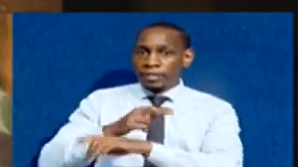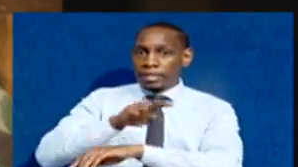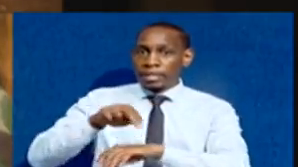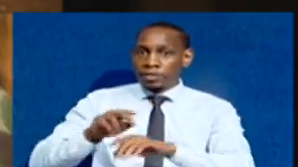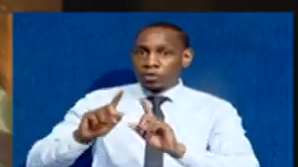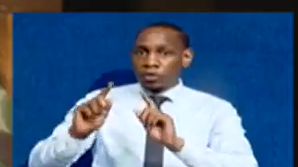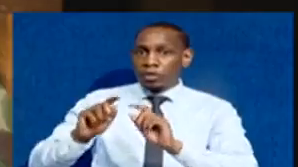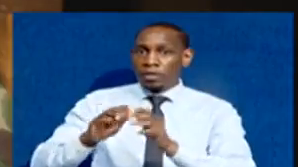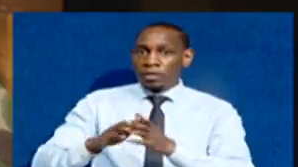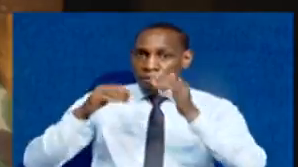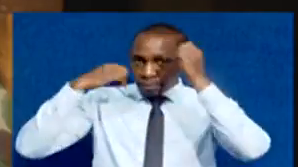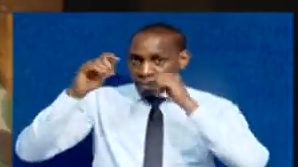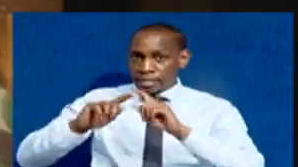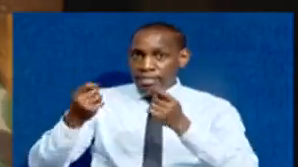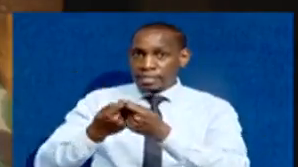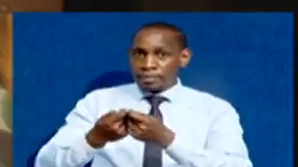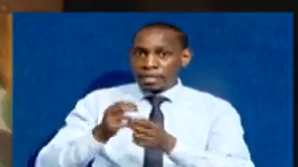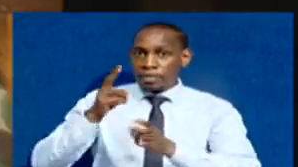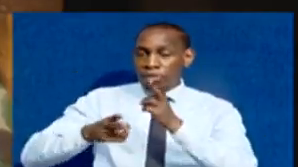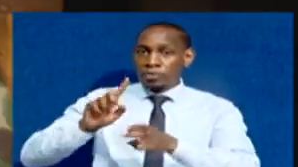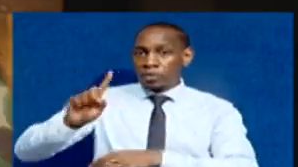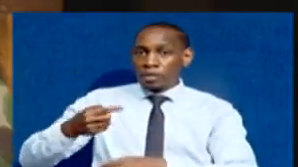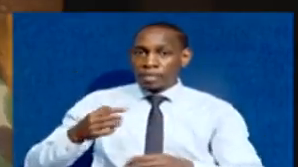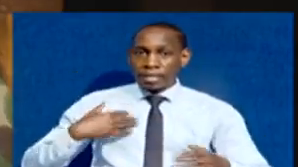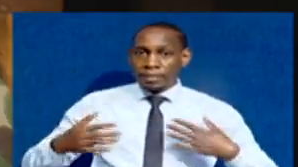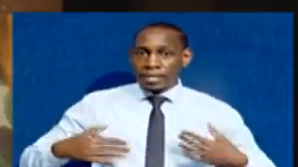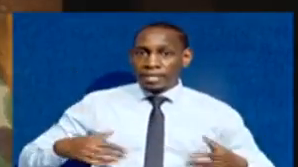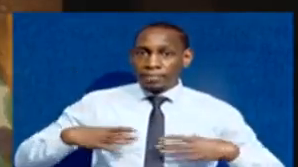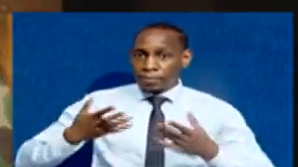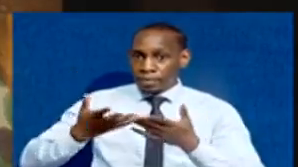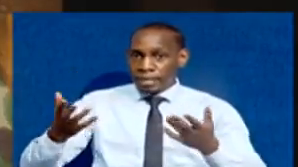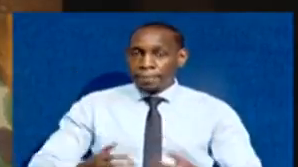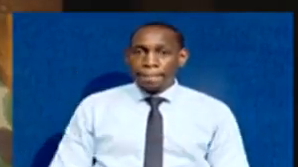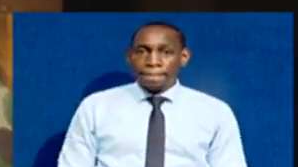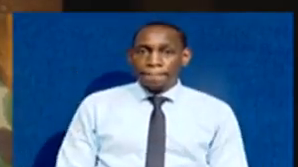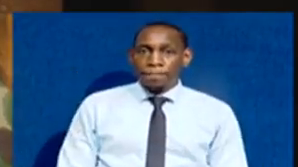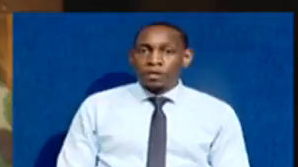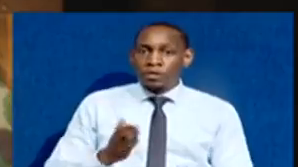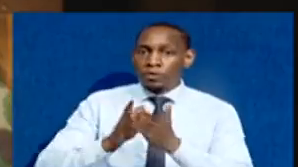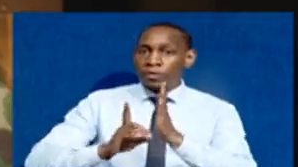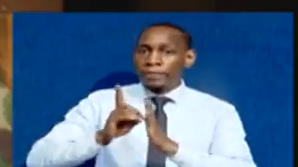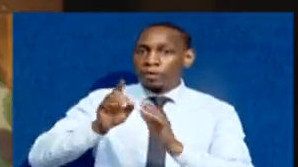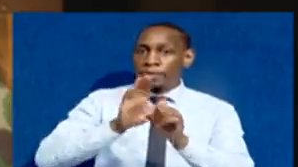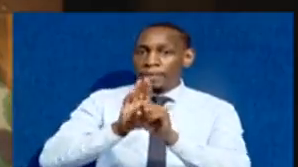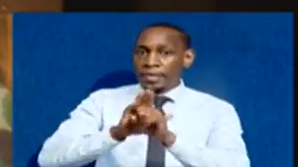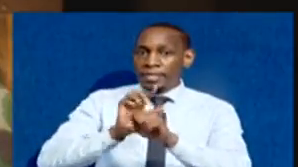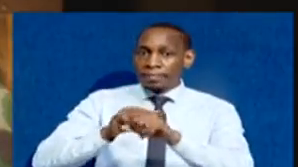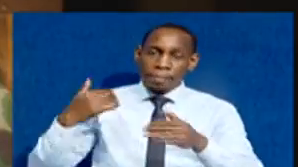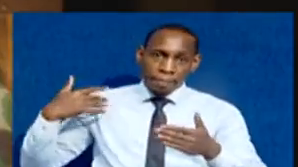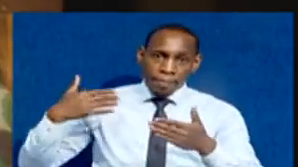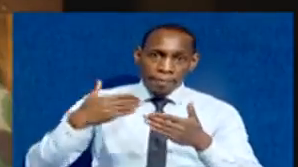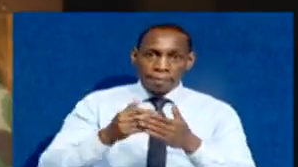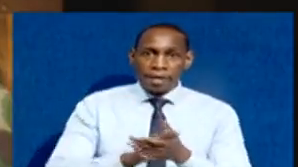multinational force of over 22,000 soldiers out there. Now, there has been a lot of development over that period of